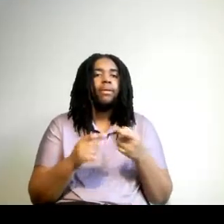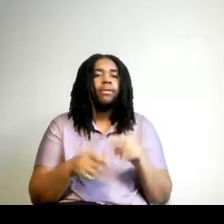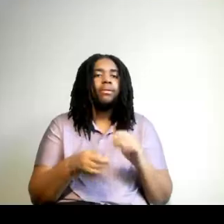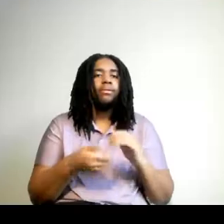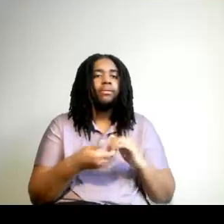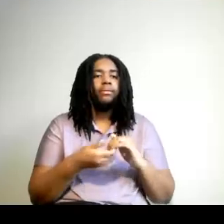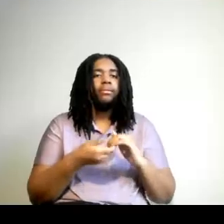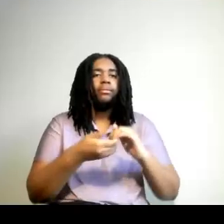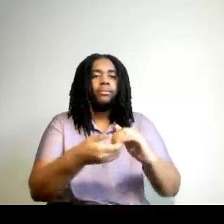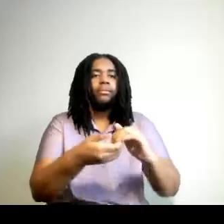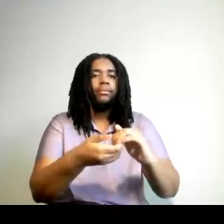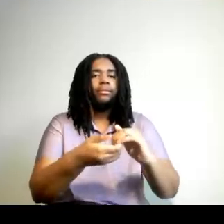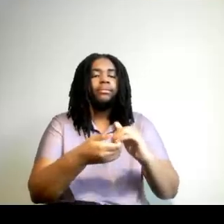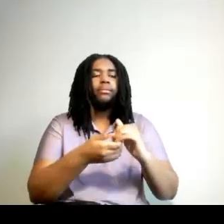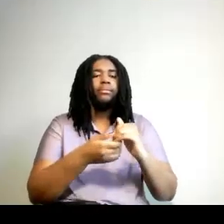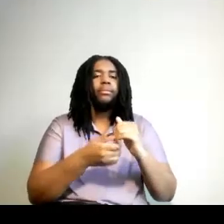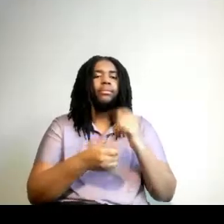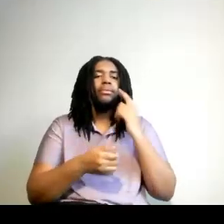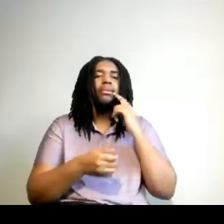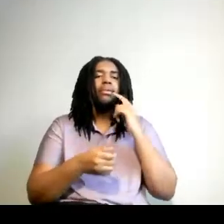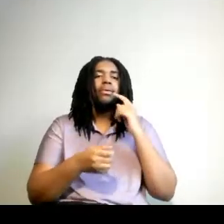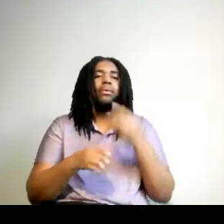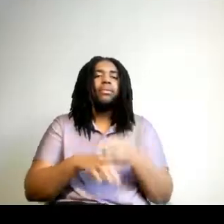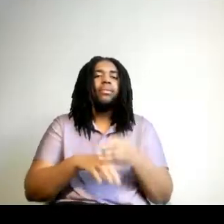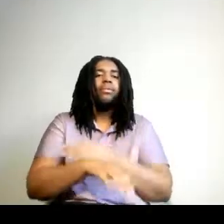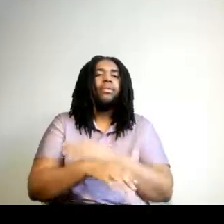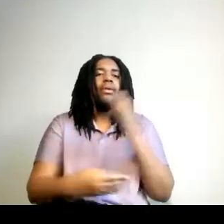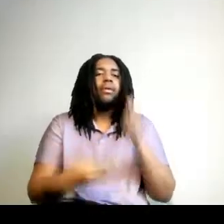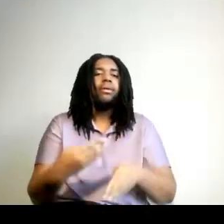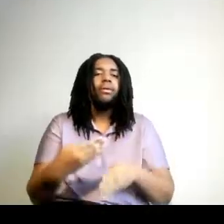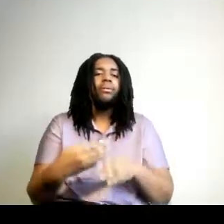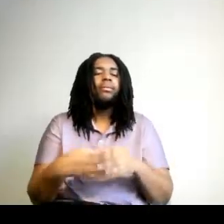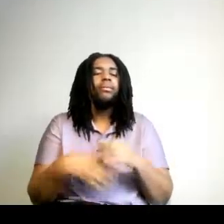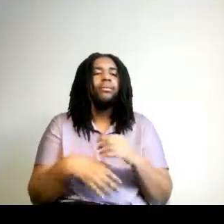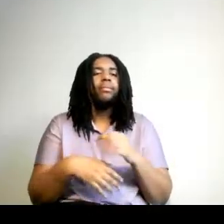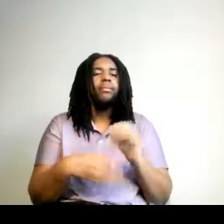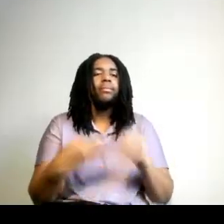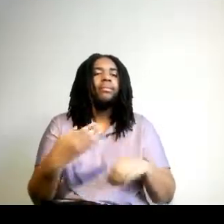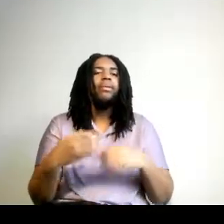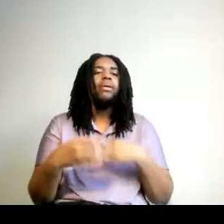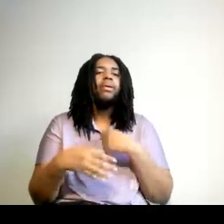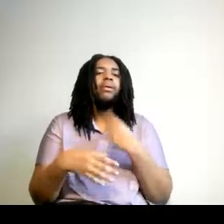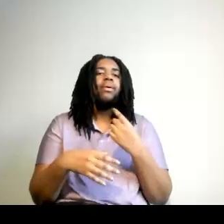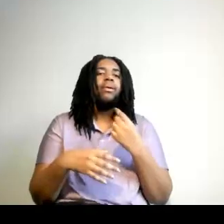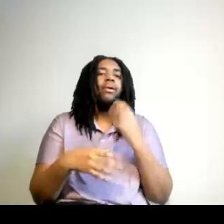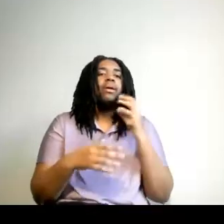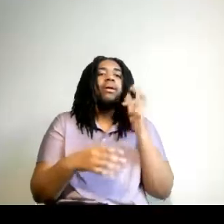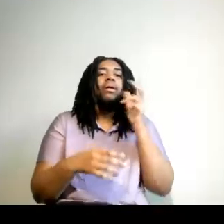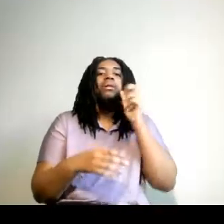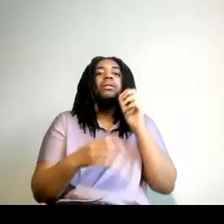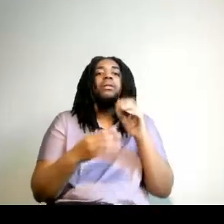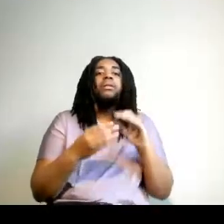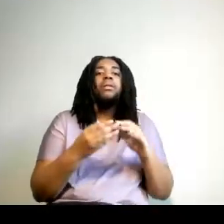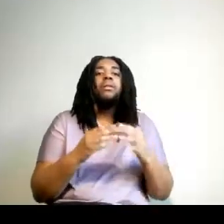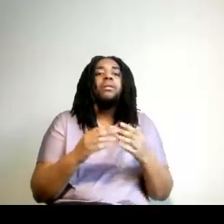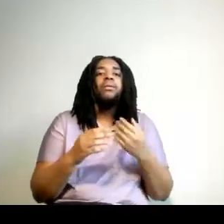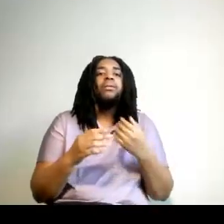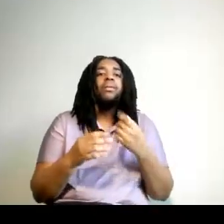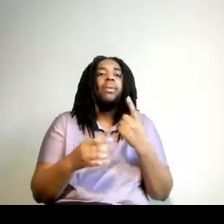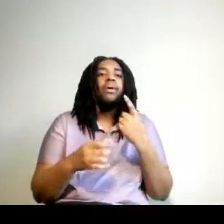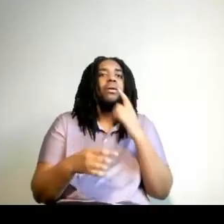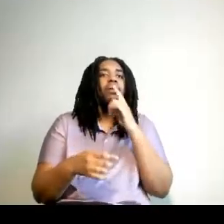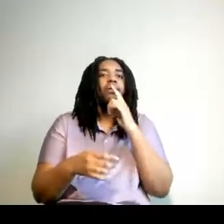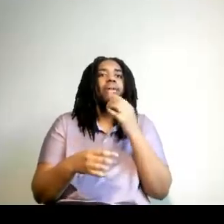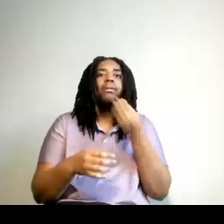improve outcomes. In a lot of our listening sessions, one of the big takeaways was that we just don't have enough research. We don't have enough